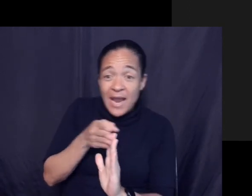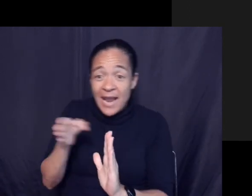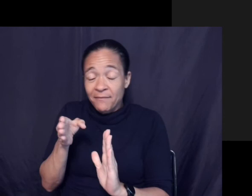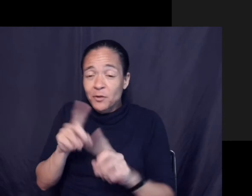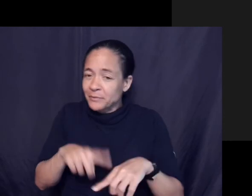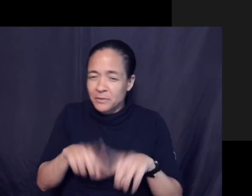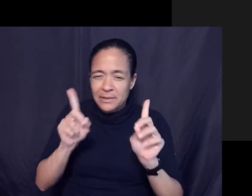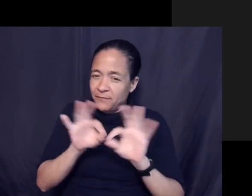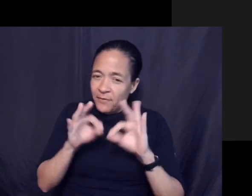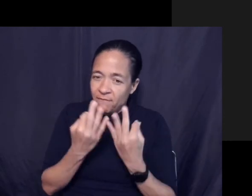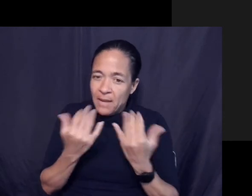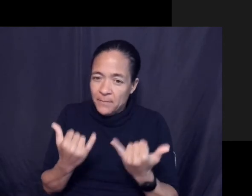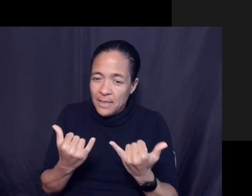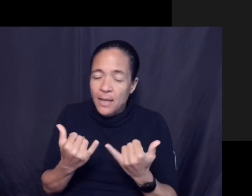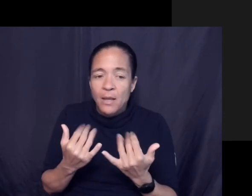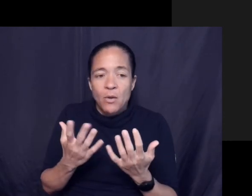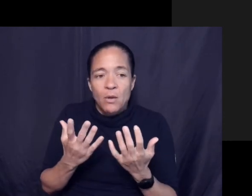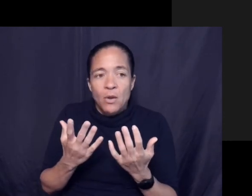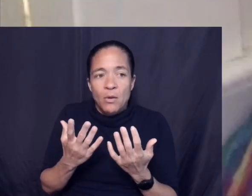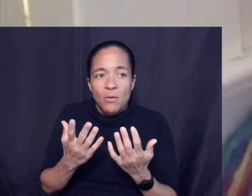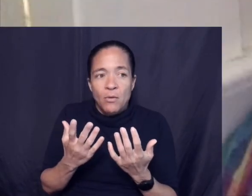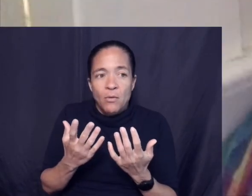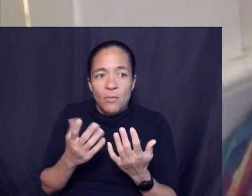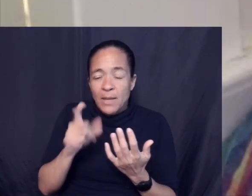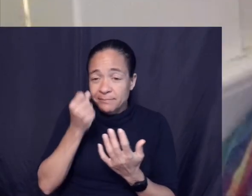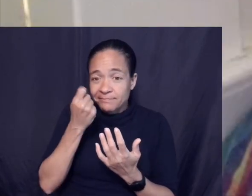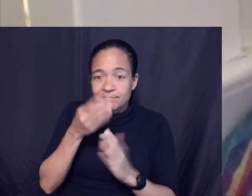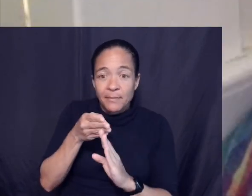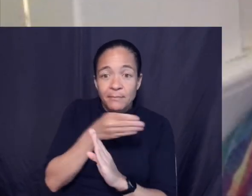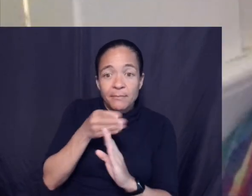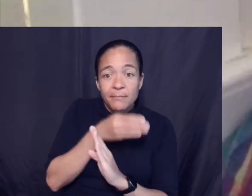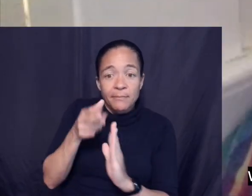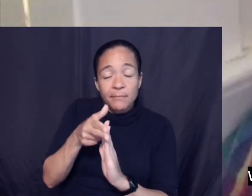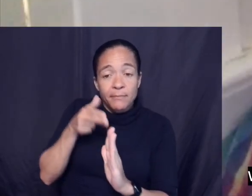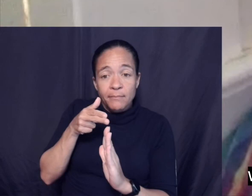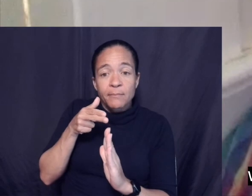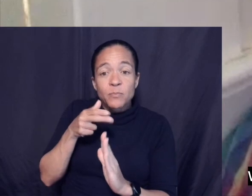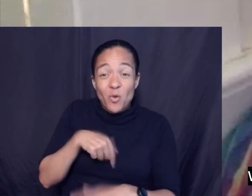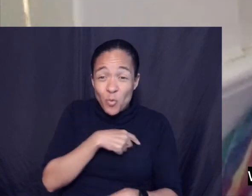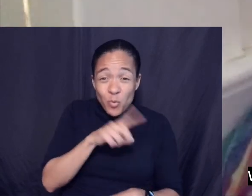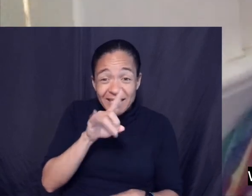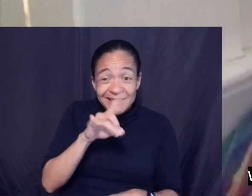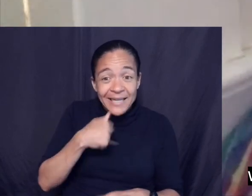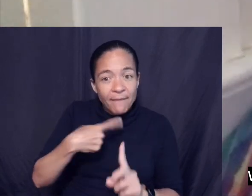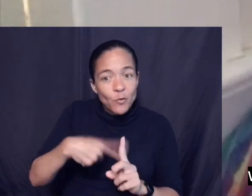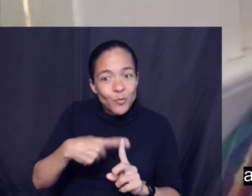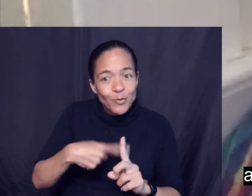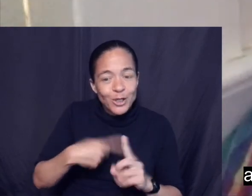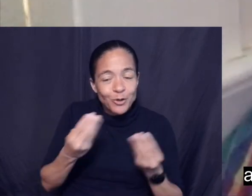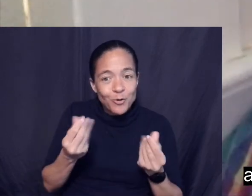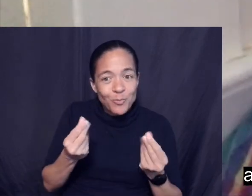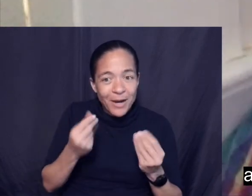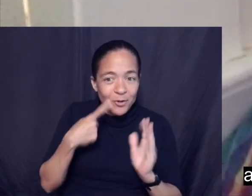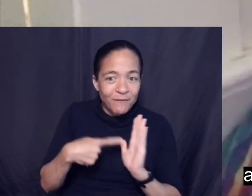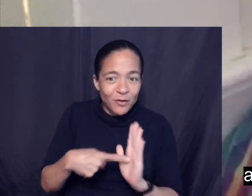the diagnosis, but like prior to June's diagnosis, we had, for example, a rental property, and my